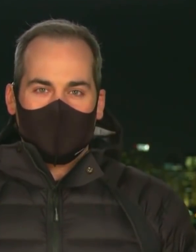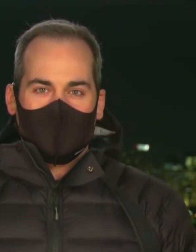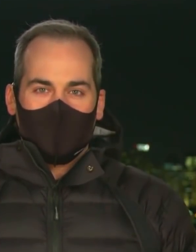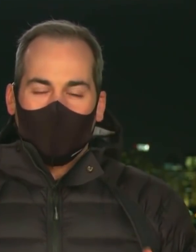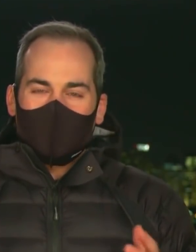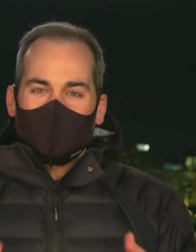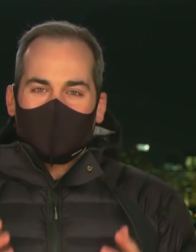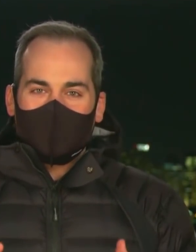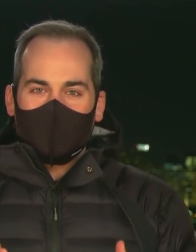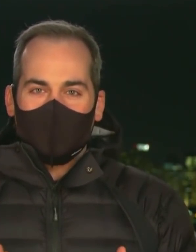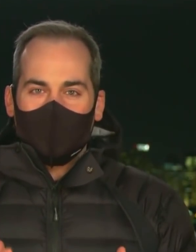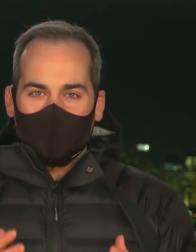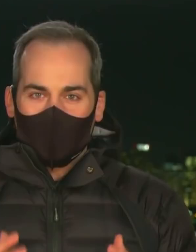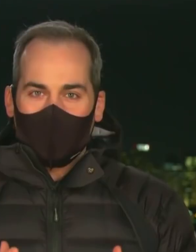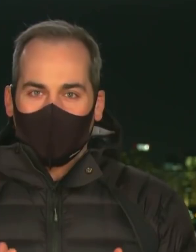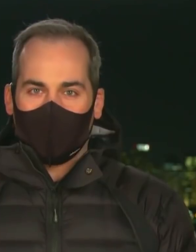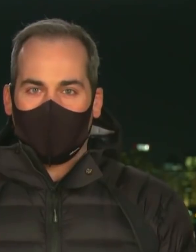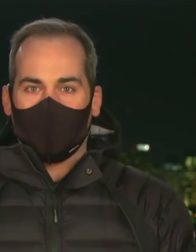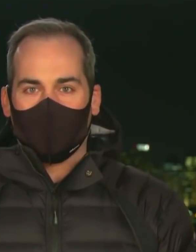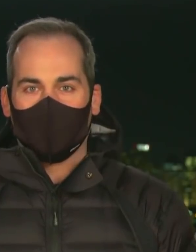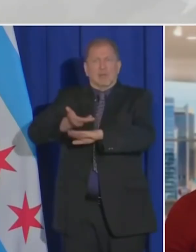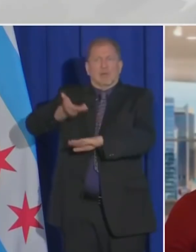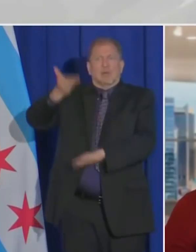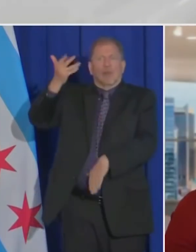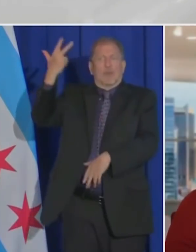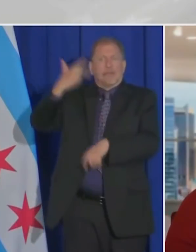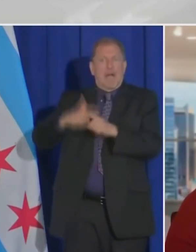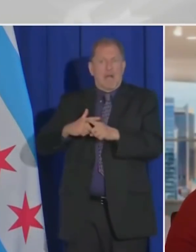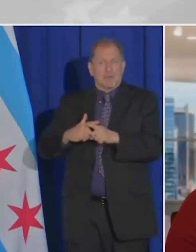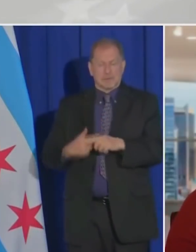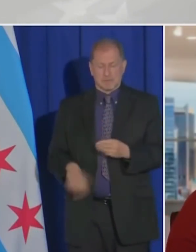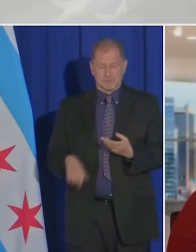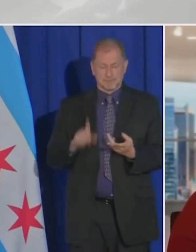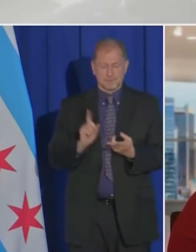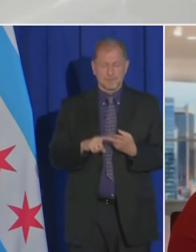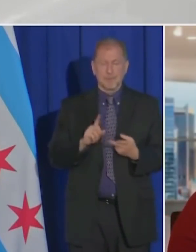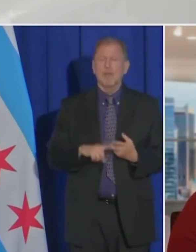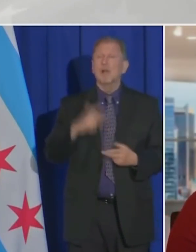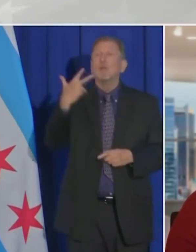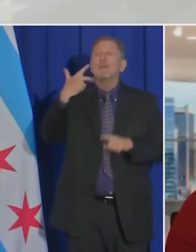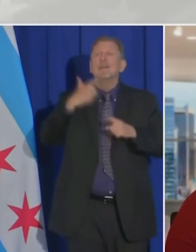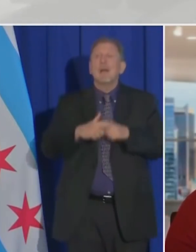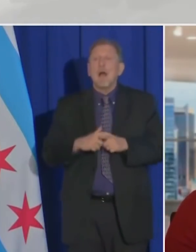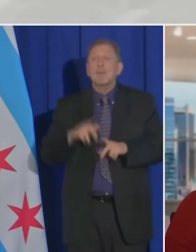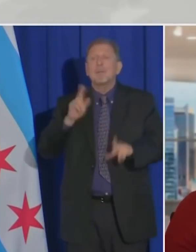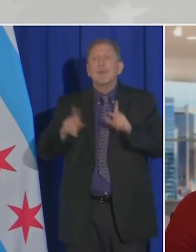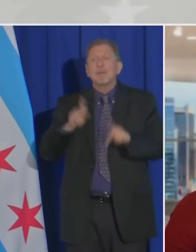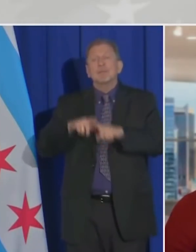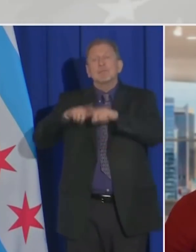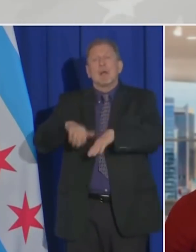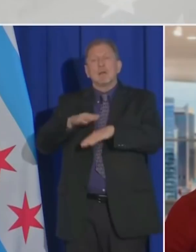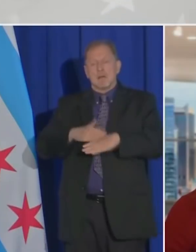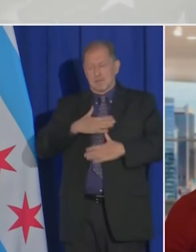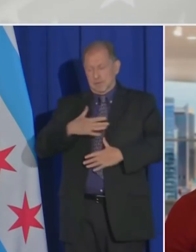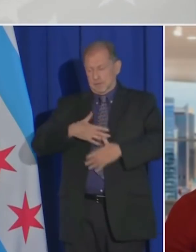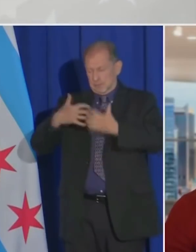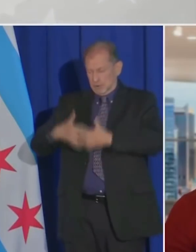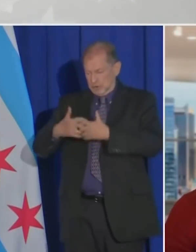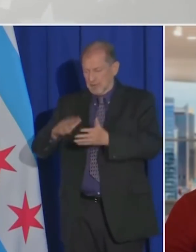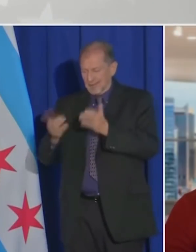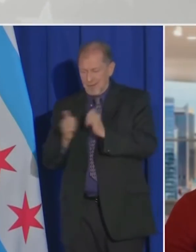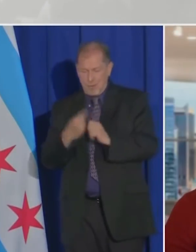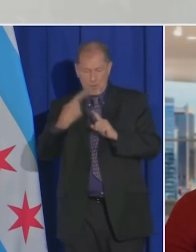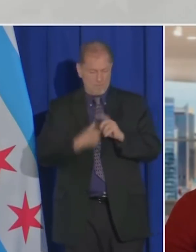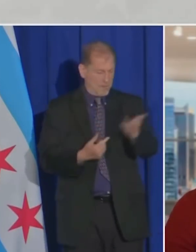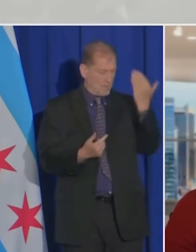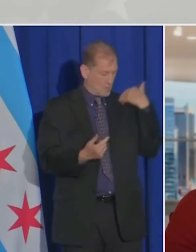theories, what's it going to take to make this real for you? The new restrictions start Monday morning. Mayor Lightfoot said this is not a complete shutdown, but rather a limit